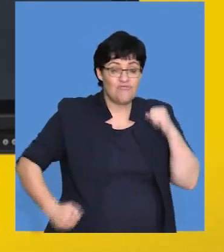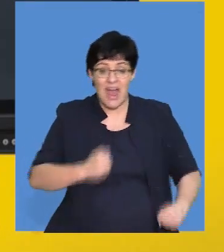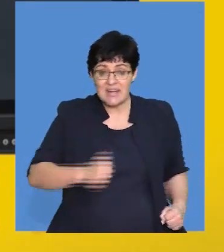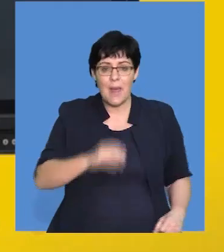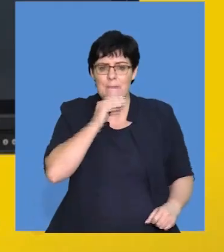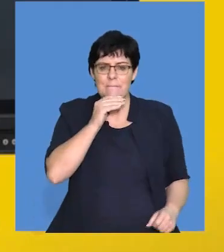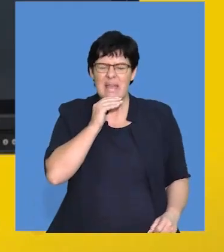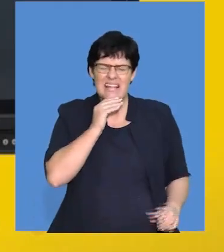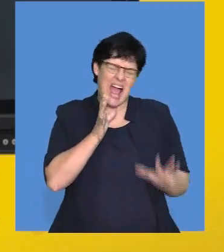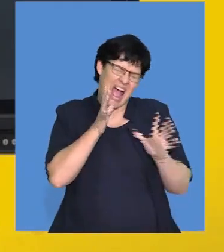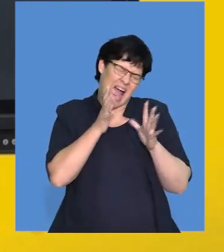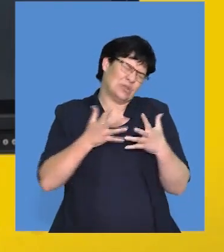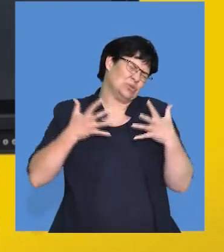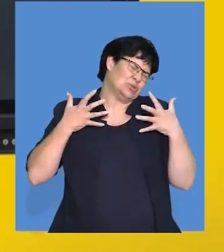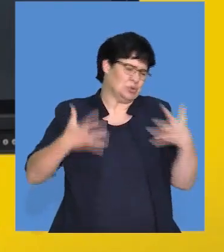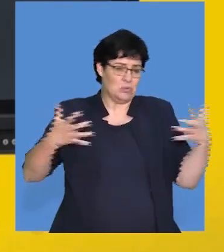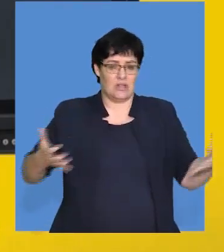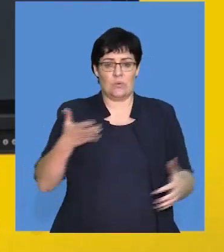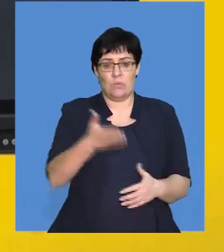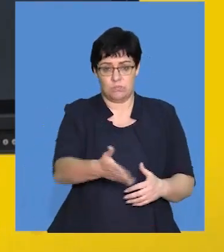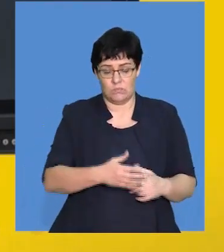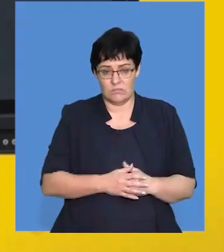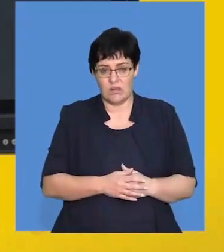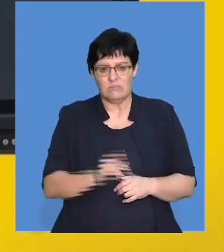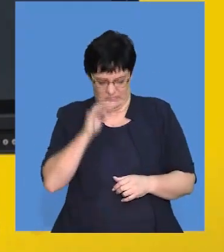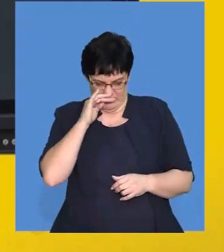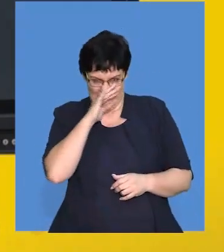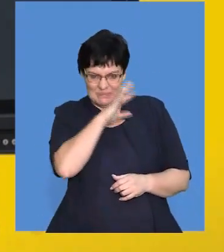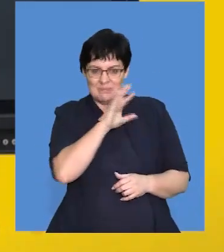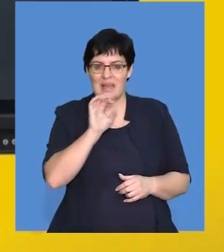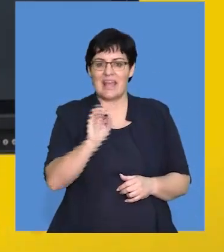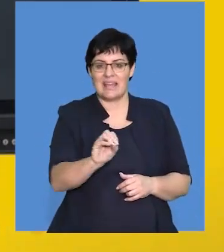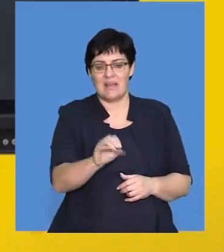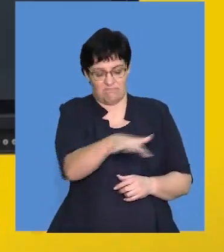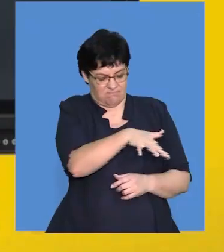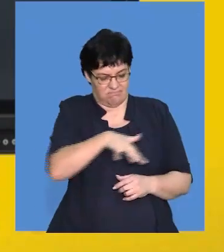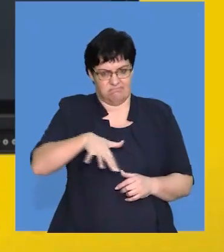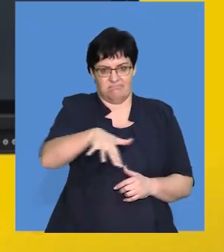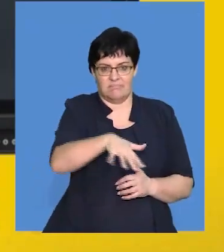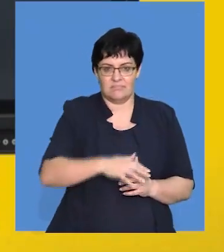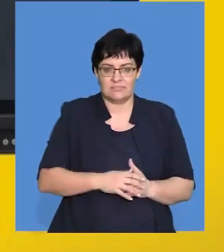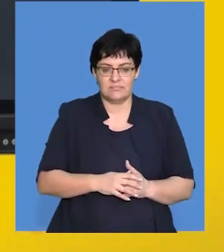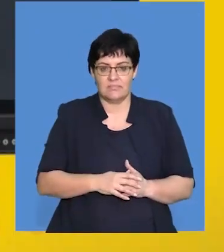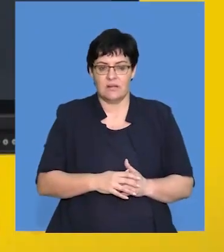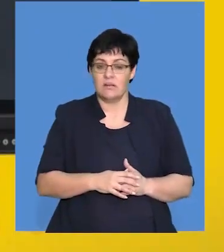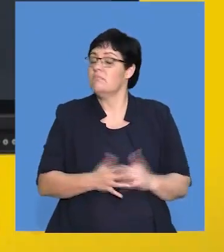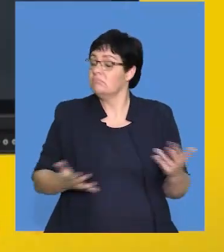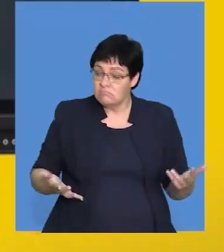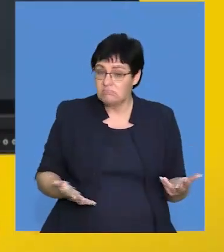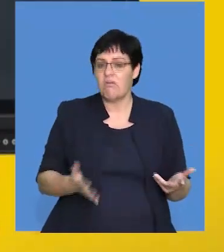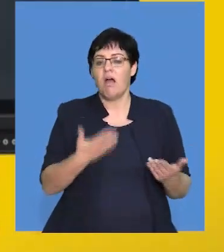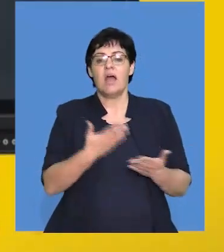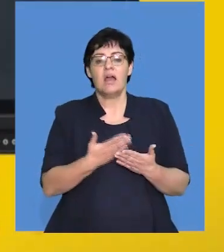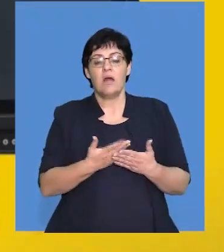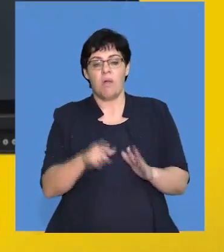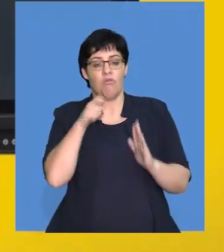there is far too much of it, that you can even smell it in that place. So you can, of course,